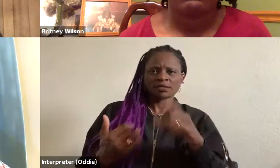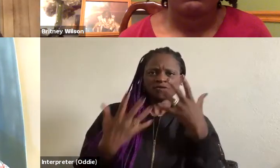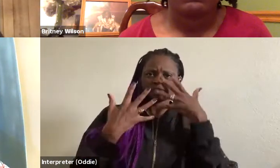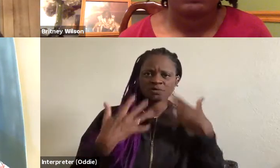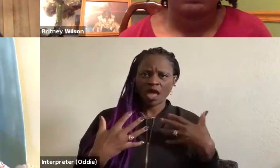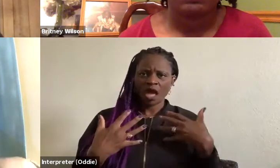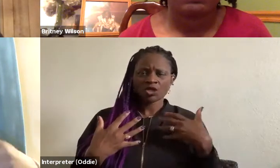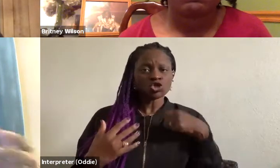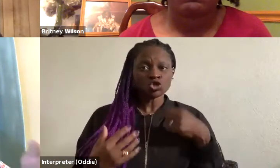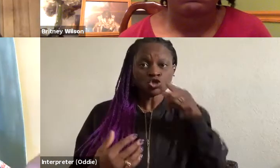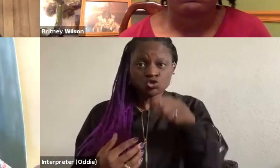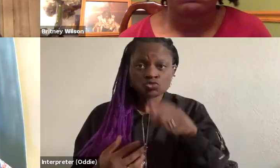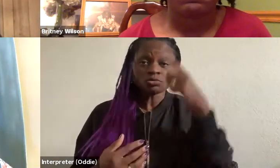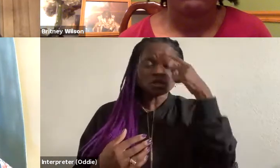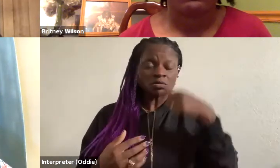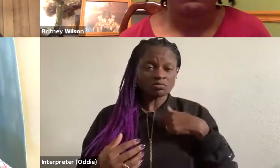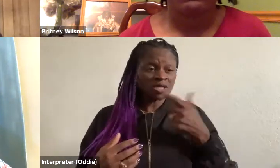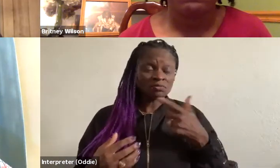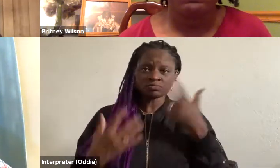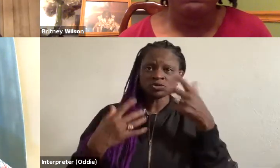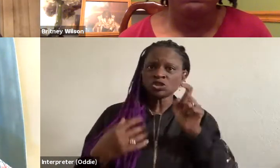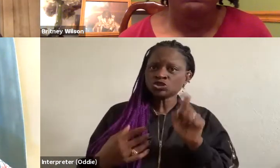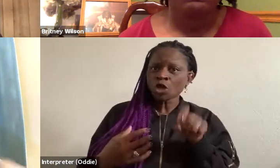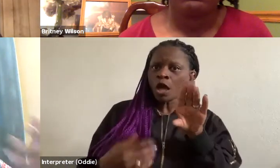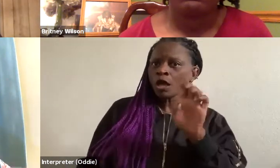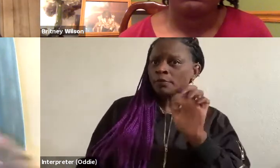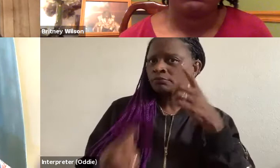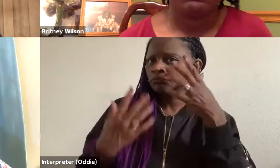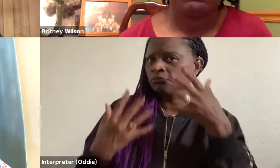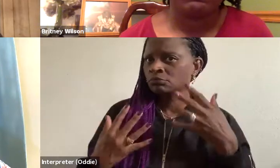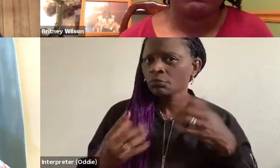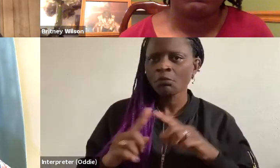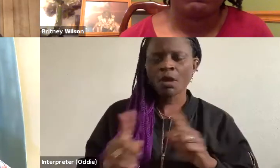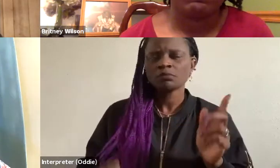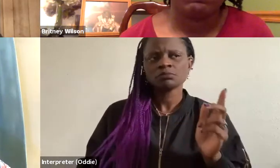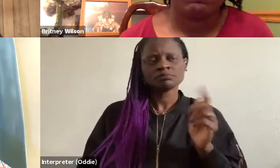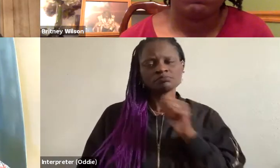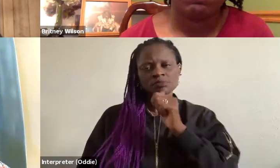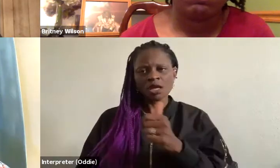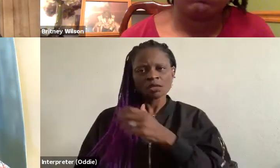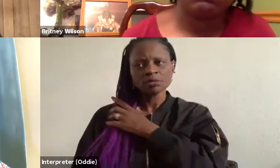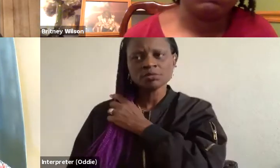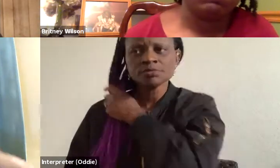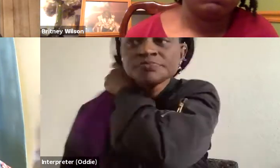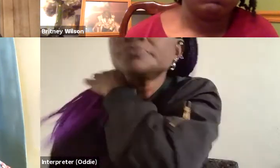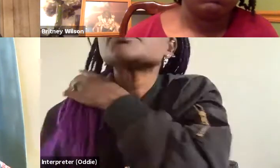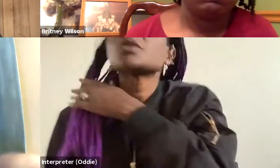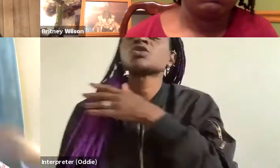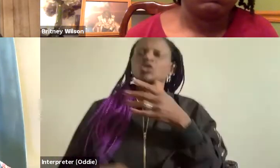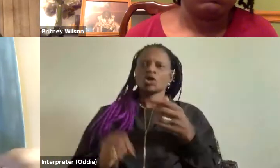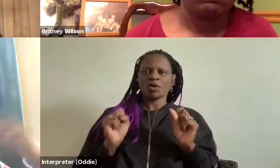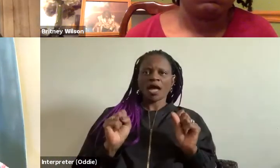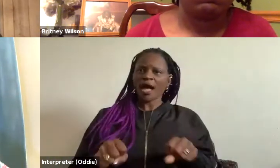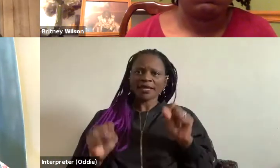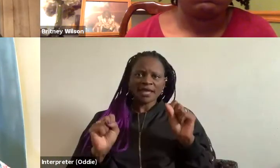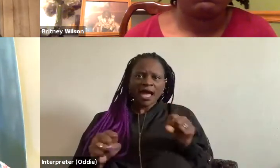me to be, and I don't have to be anything else that no one that someone else thinks I should be. I can just be who I want to be. I can be sad,